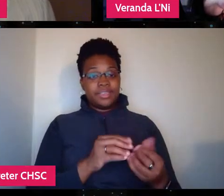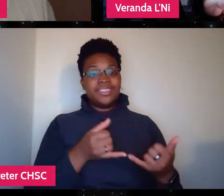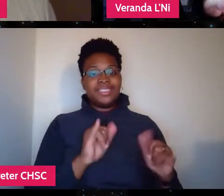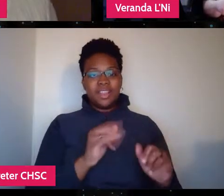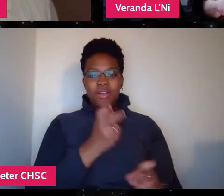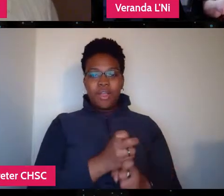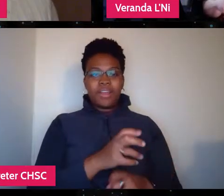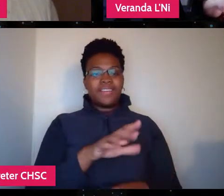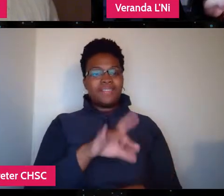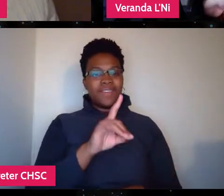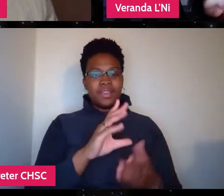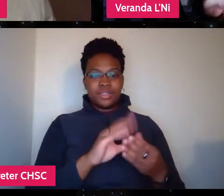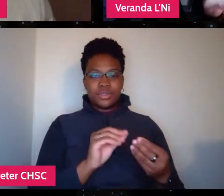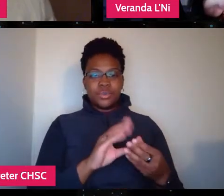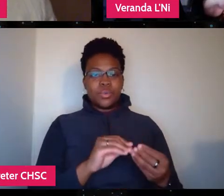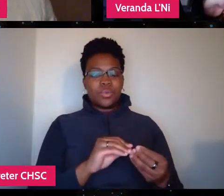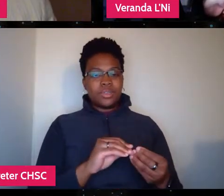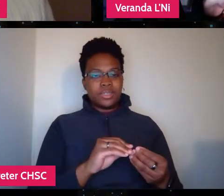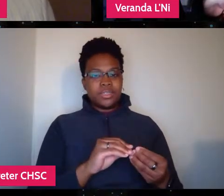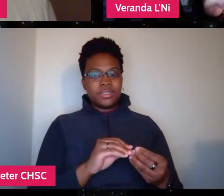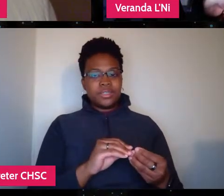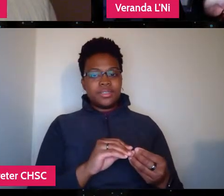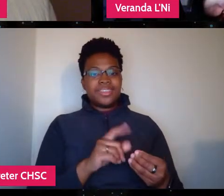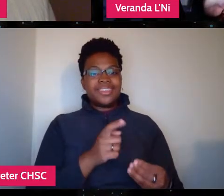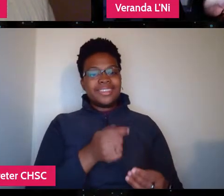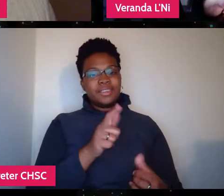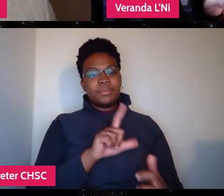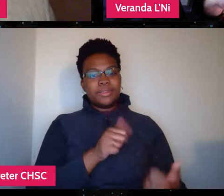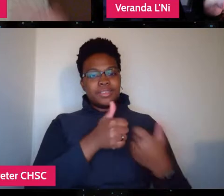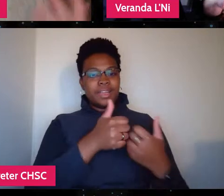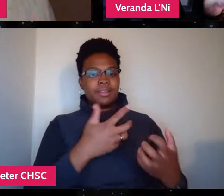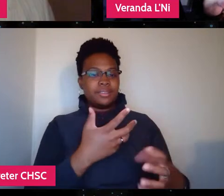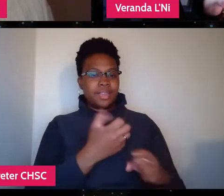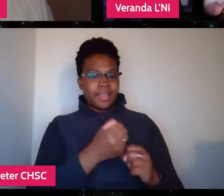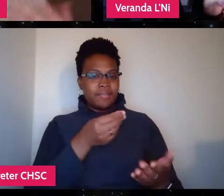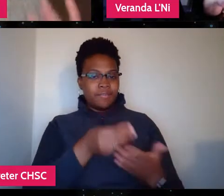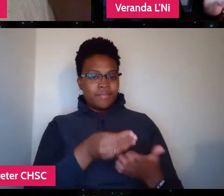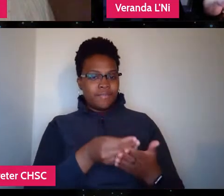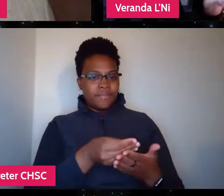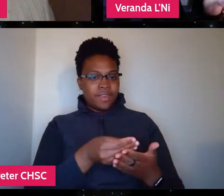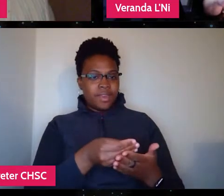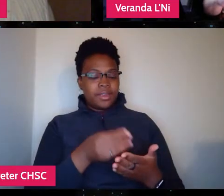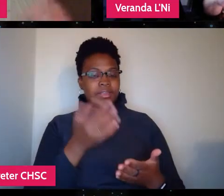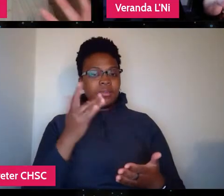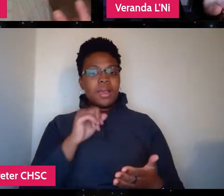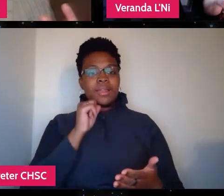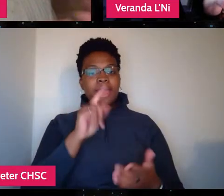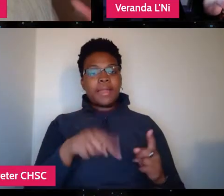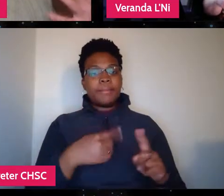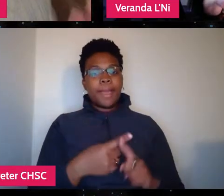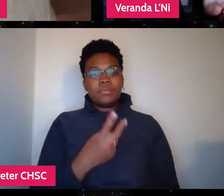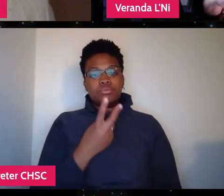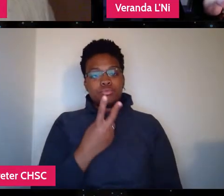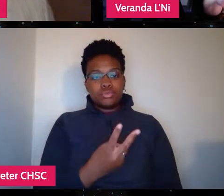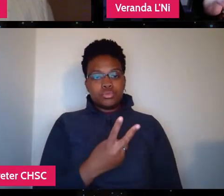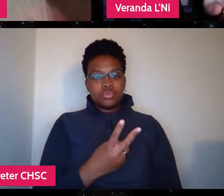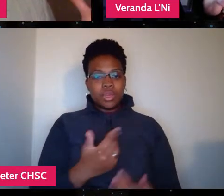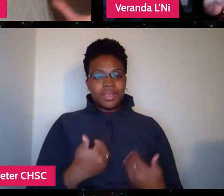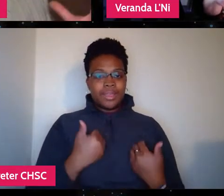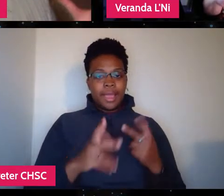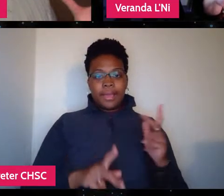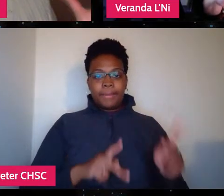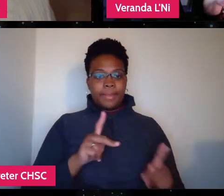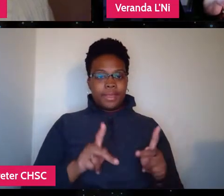mean, you know, this was a bit of a challenge to get financed because it wasn't about, you know, two young